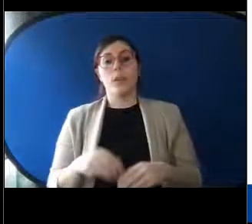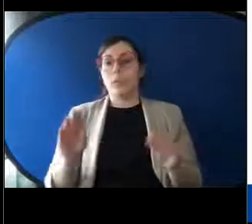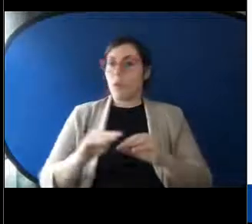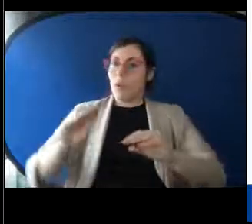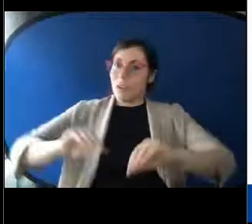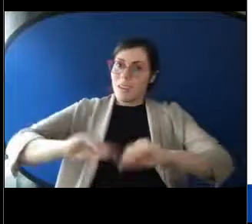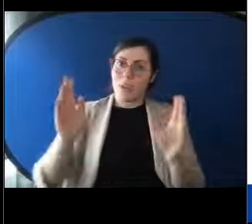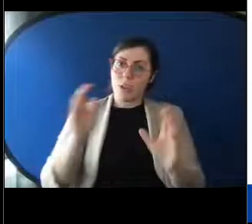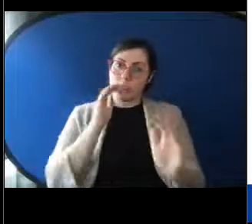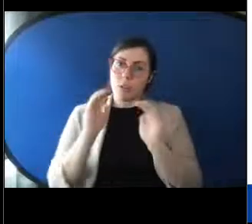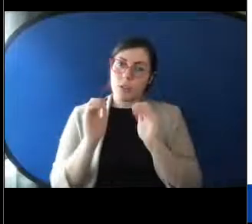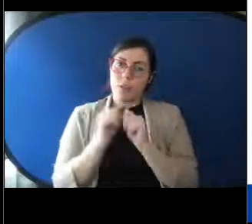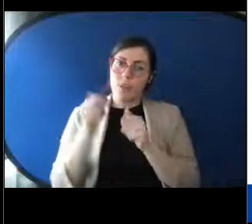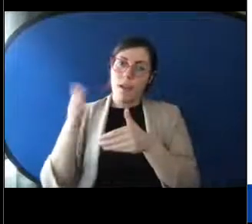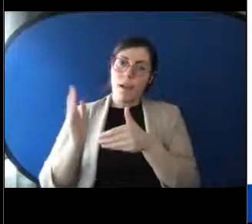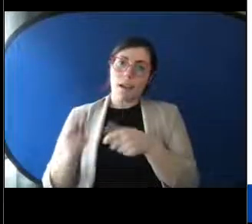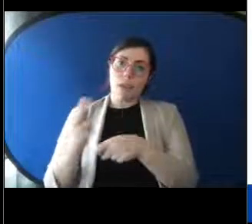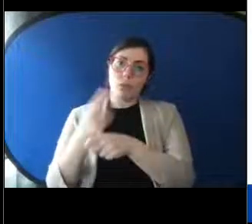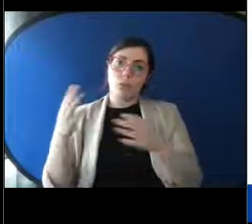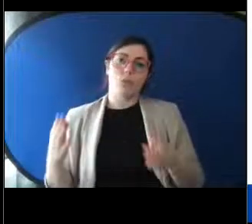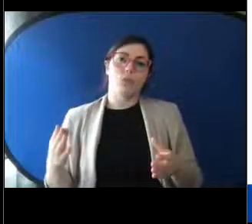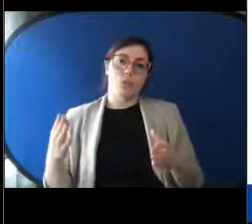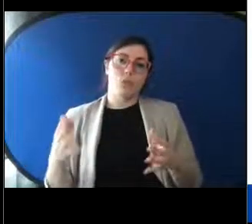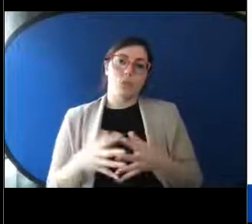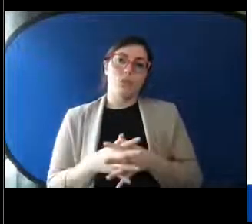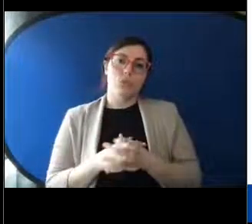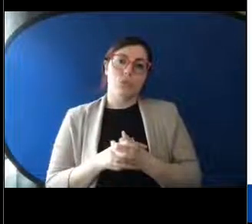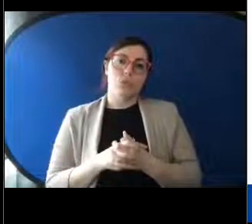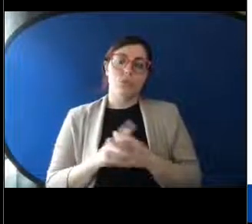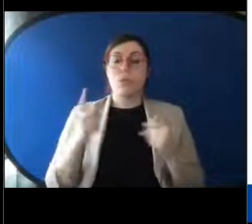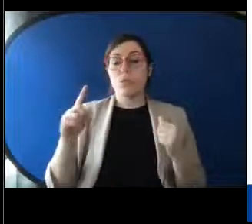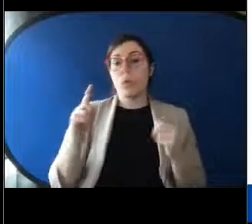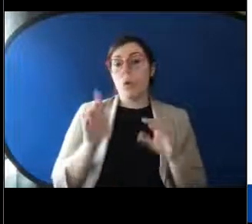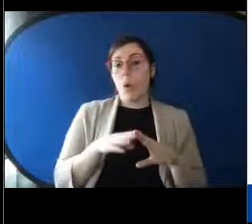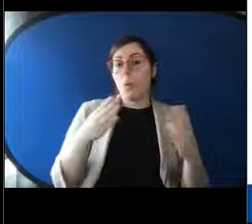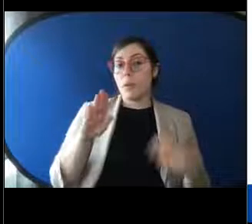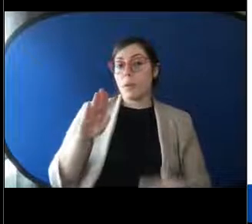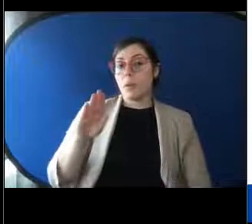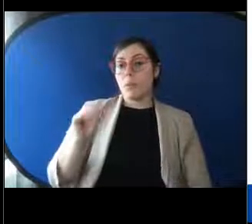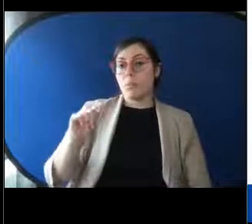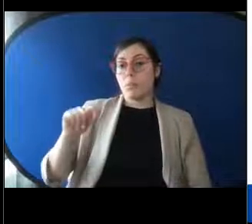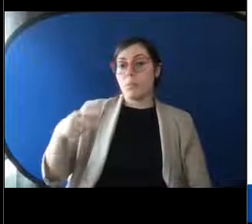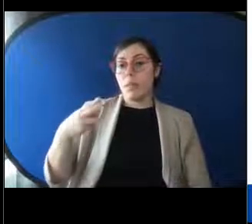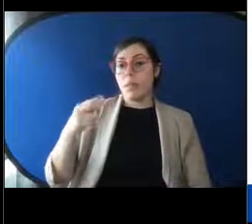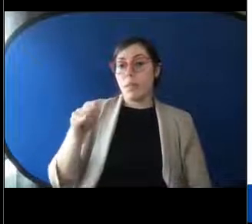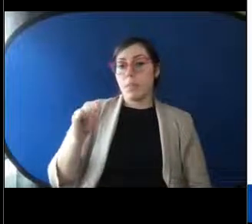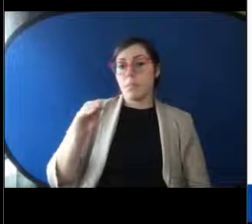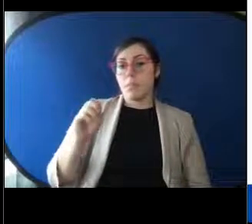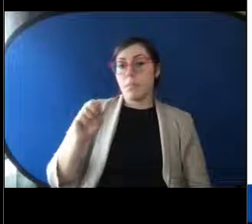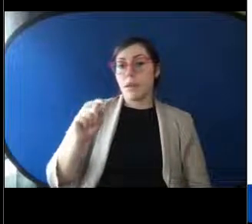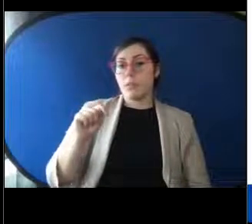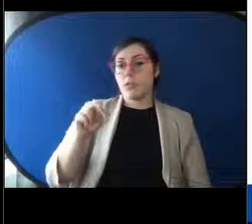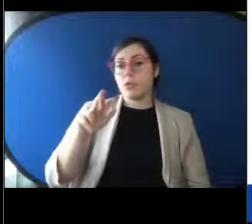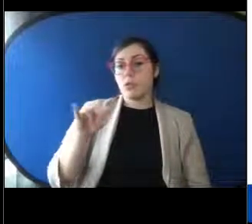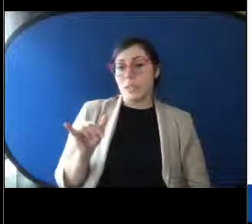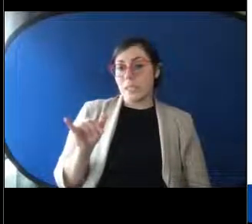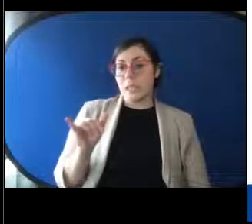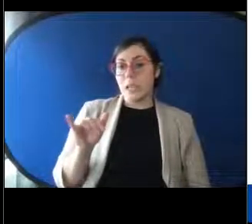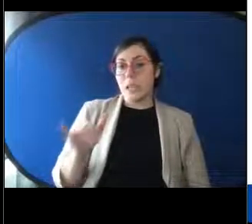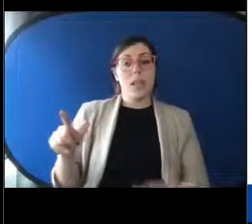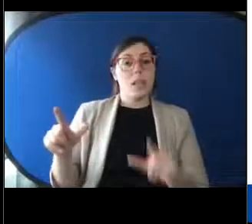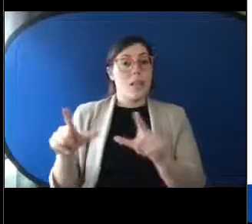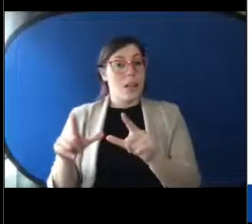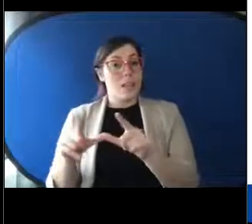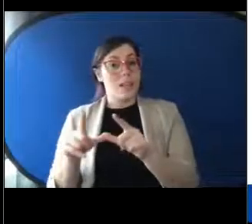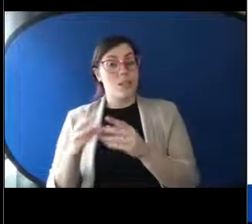communication to these end users with the license included. And for the open bathymetry, the terms on the open license totally resolves that issue with